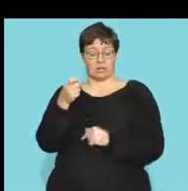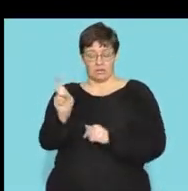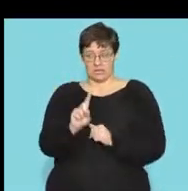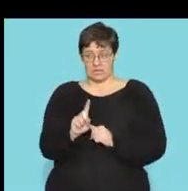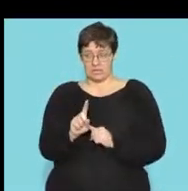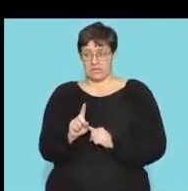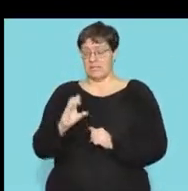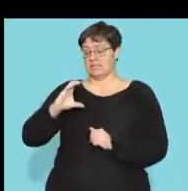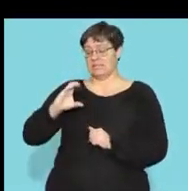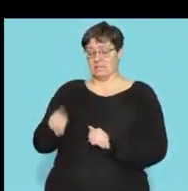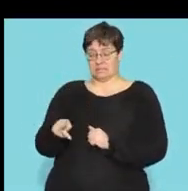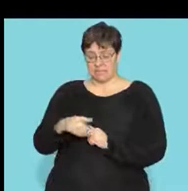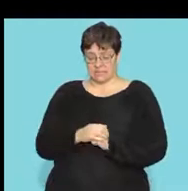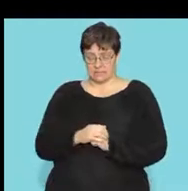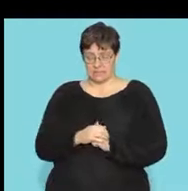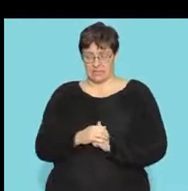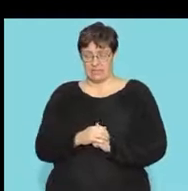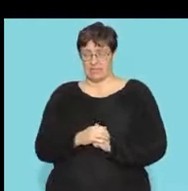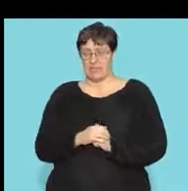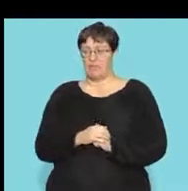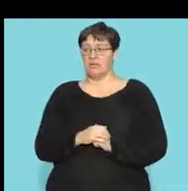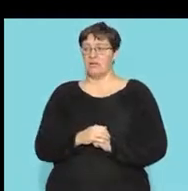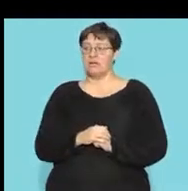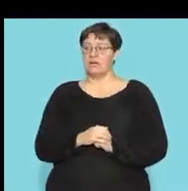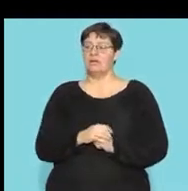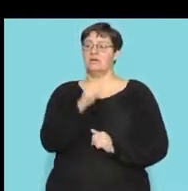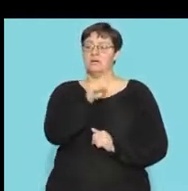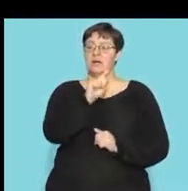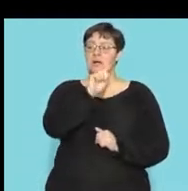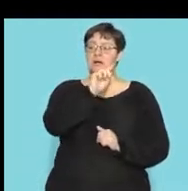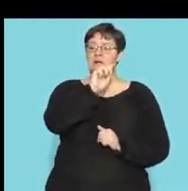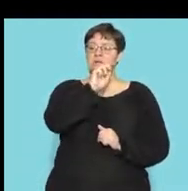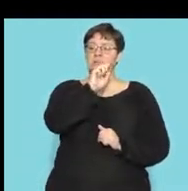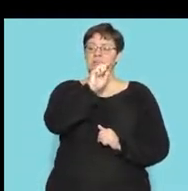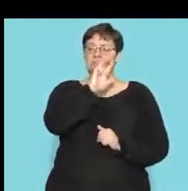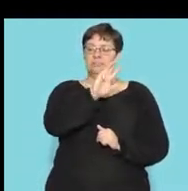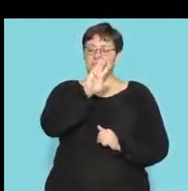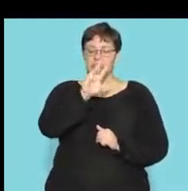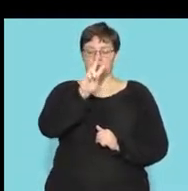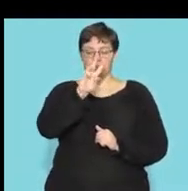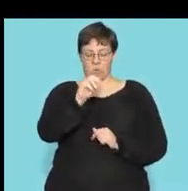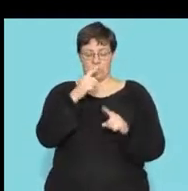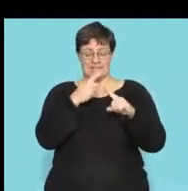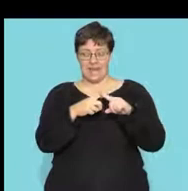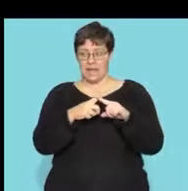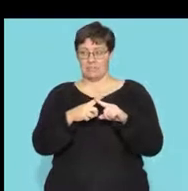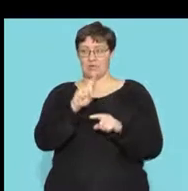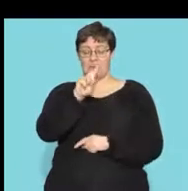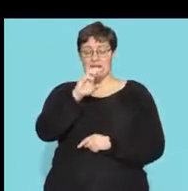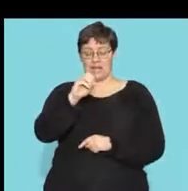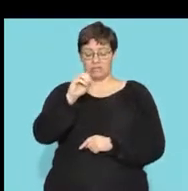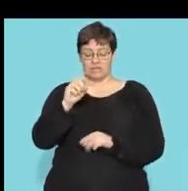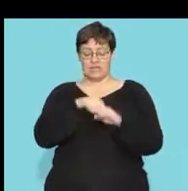calculating? The cost price, so multiplied by 100 divided by 160. There's